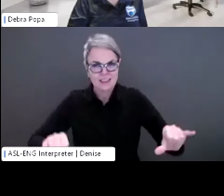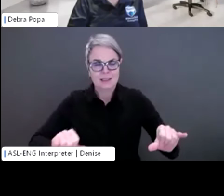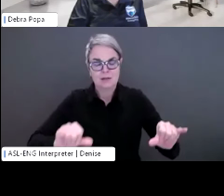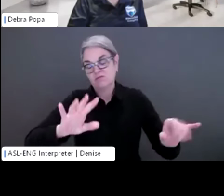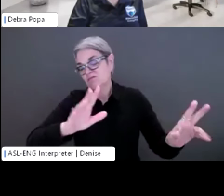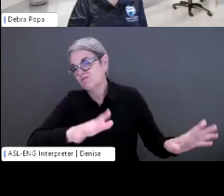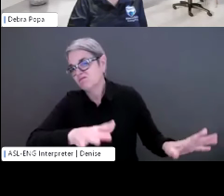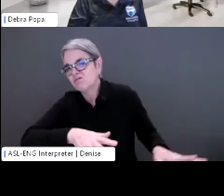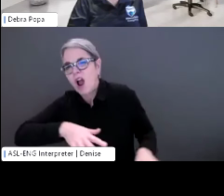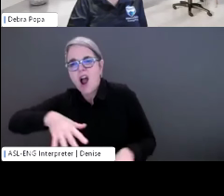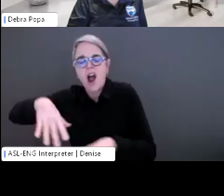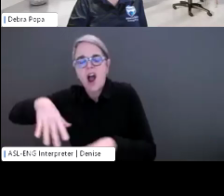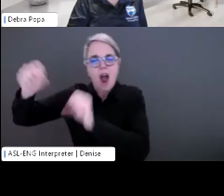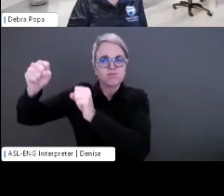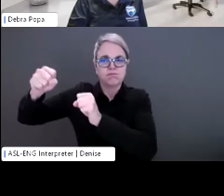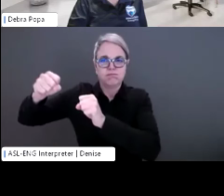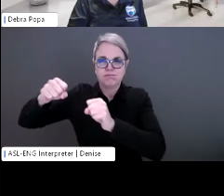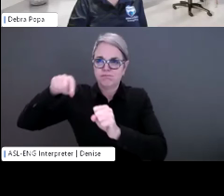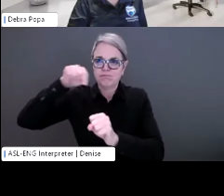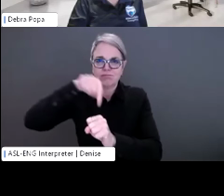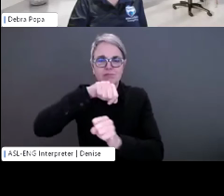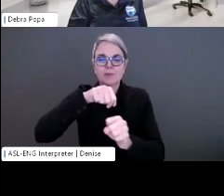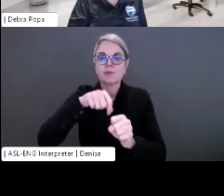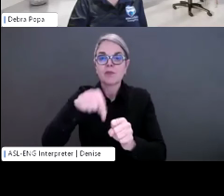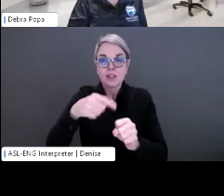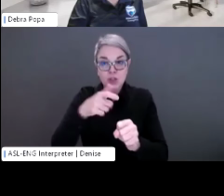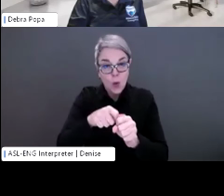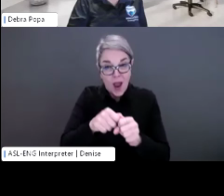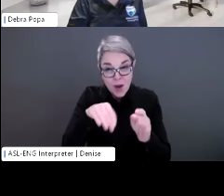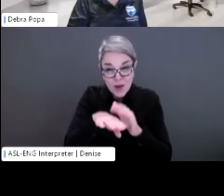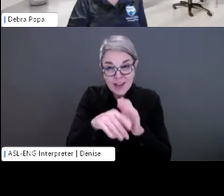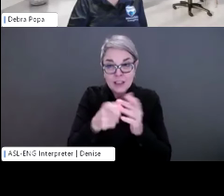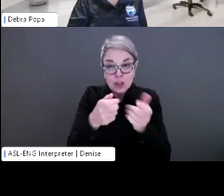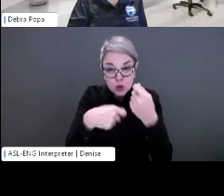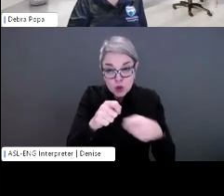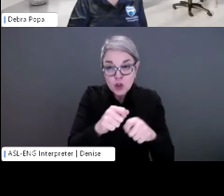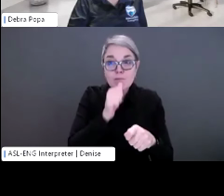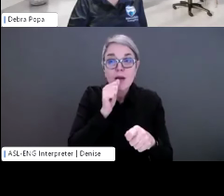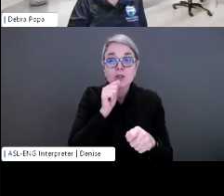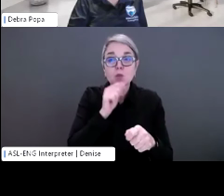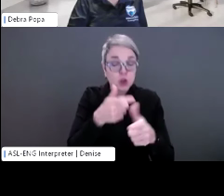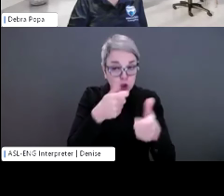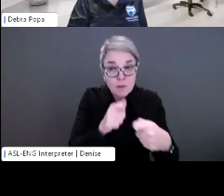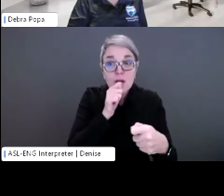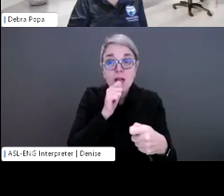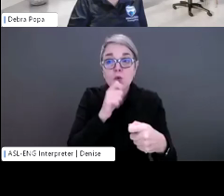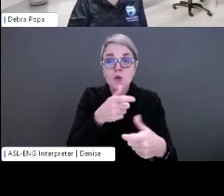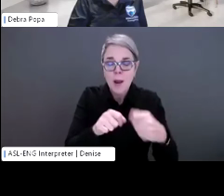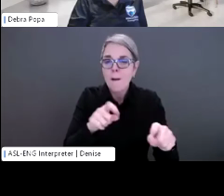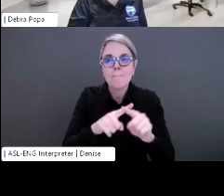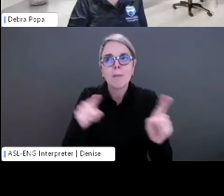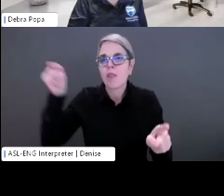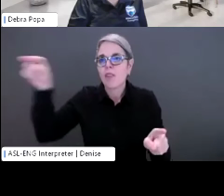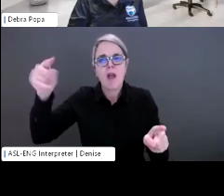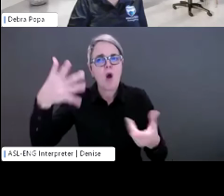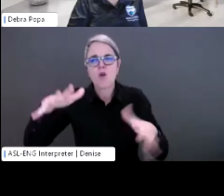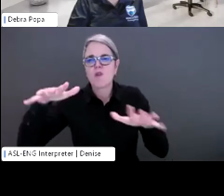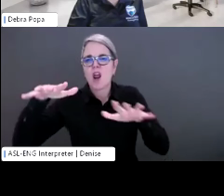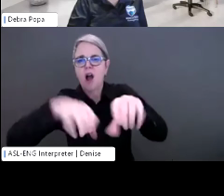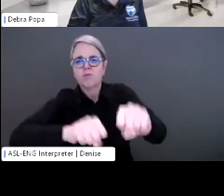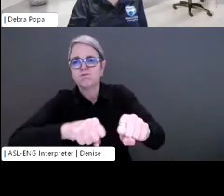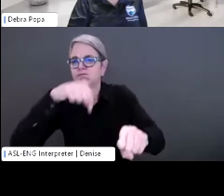and changing the password, but it was changing from inside Yahoo. So I had no ability to prevent